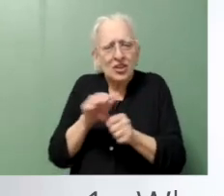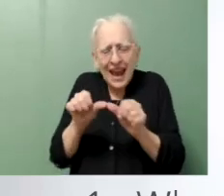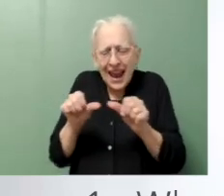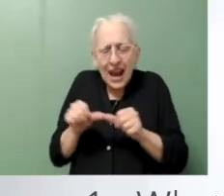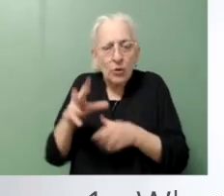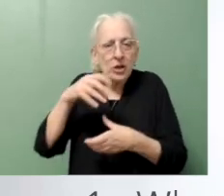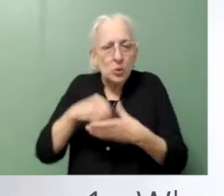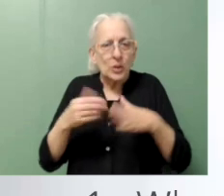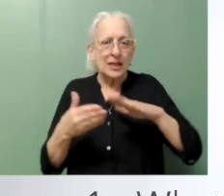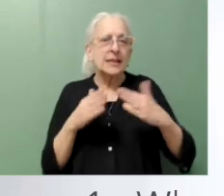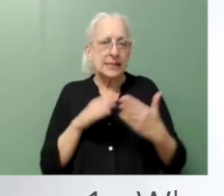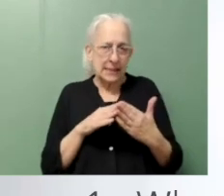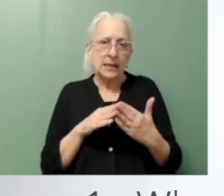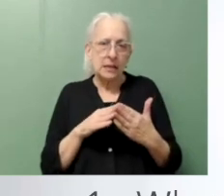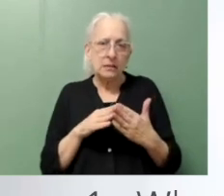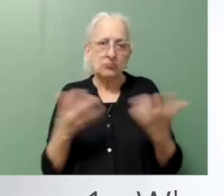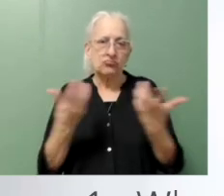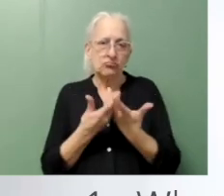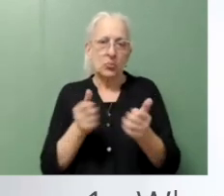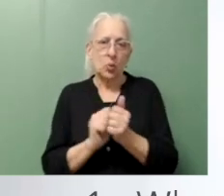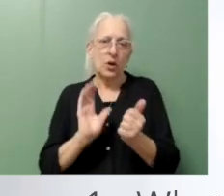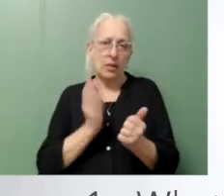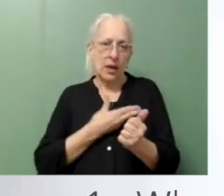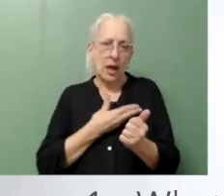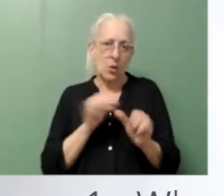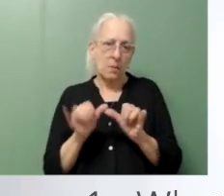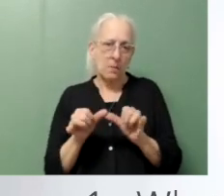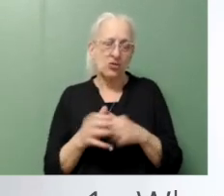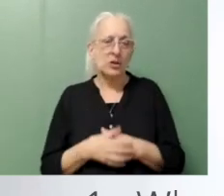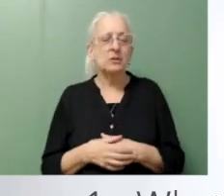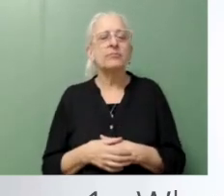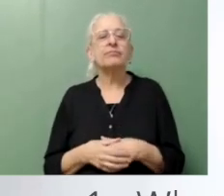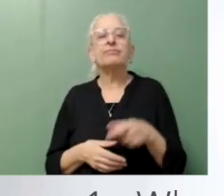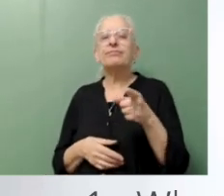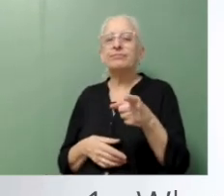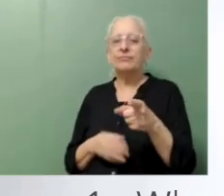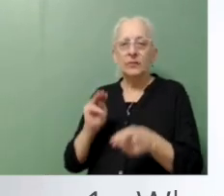Enviro Screen tool. I see. So Sun Valley basically